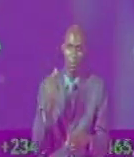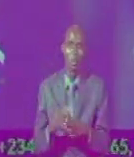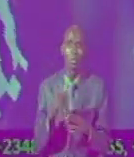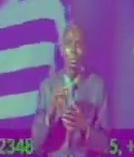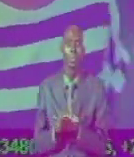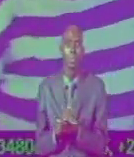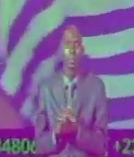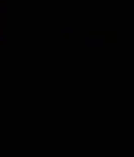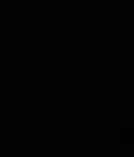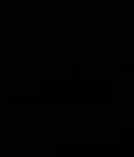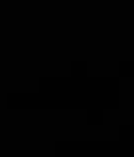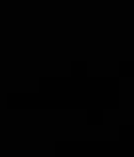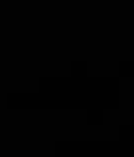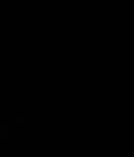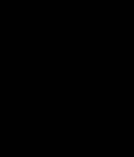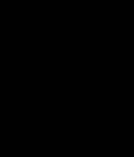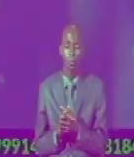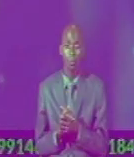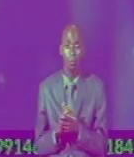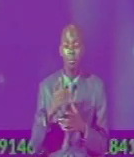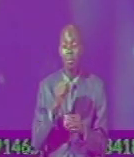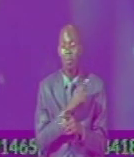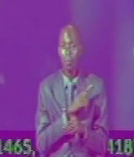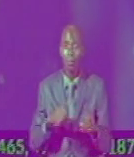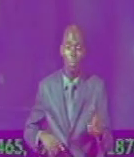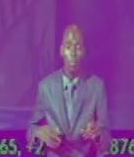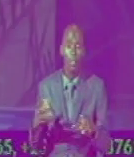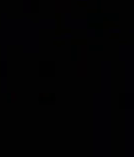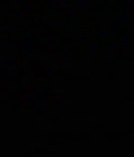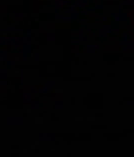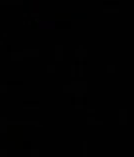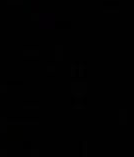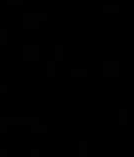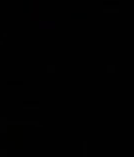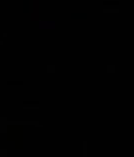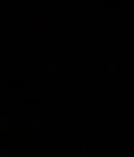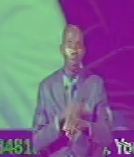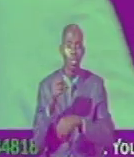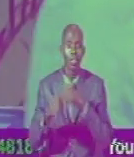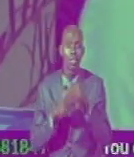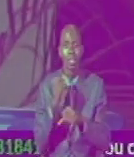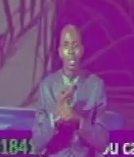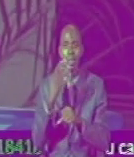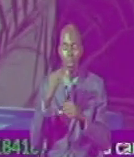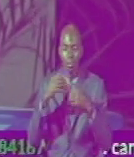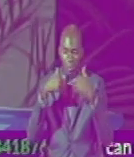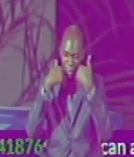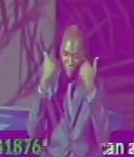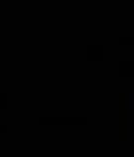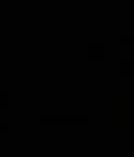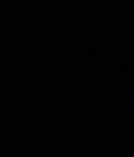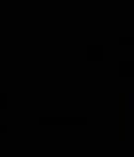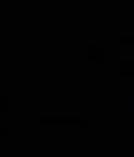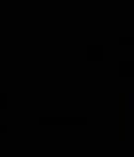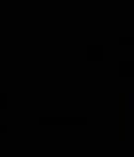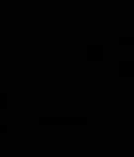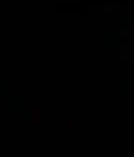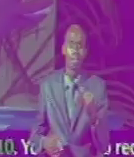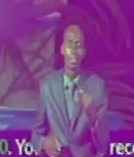Years of shame ended abruptly. Jump your hand for Jesus. Everyone